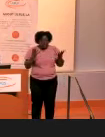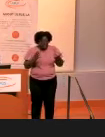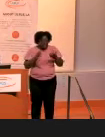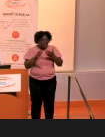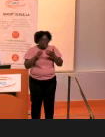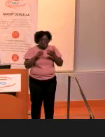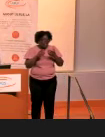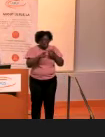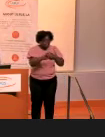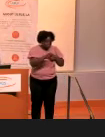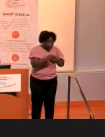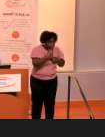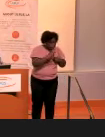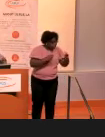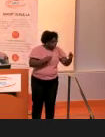better,